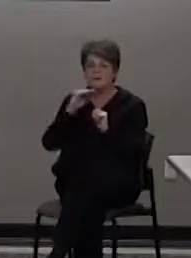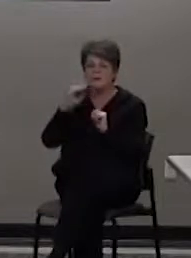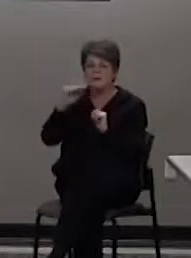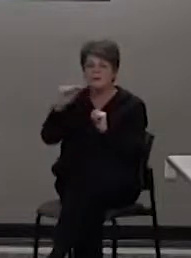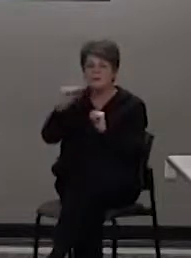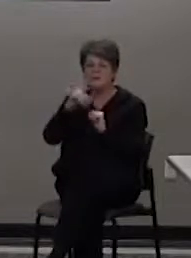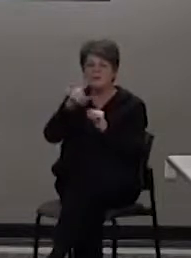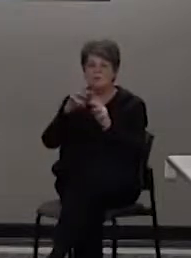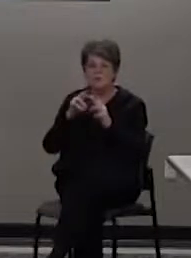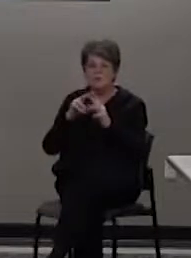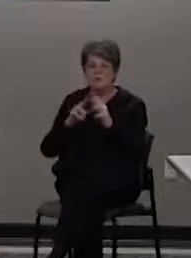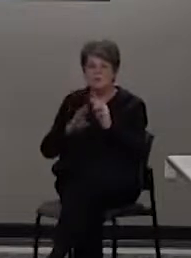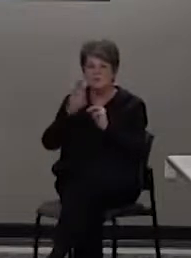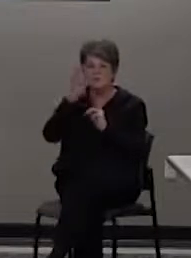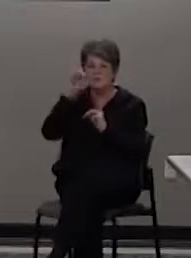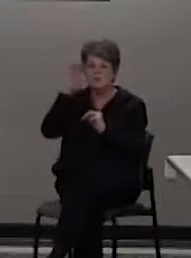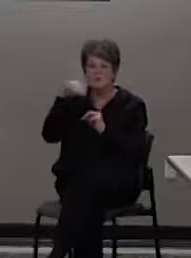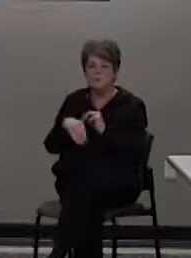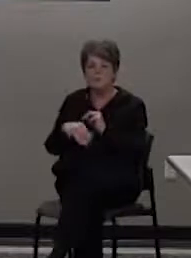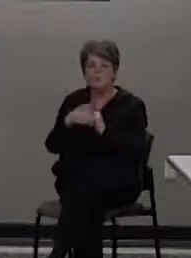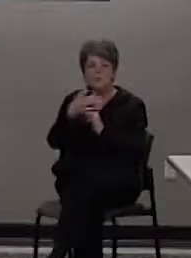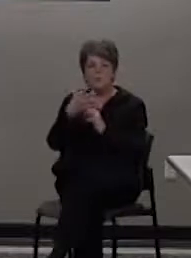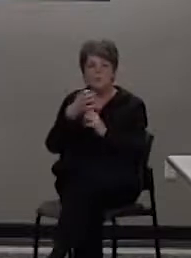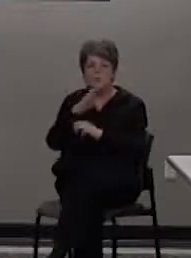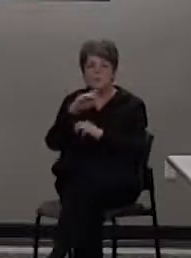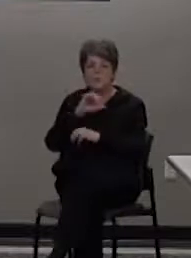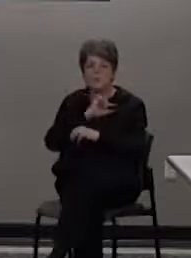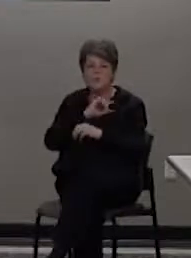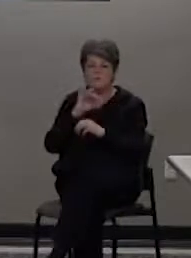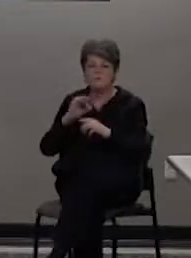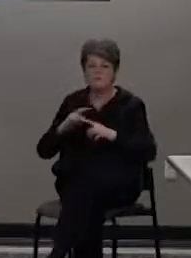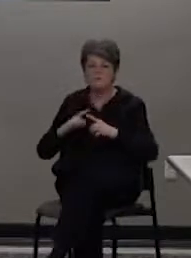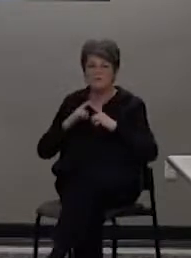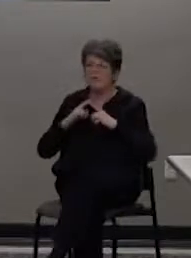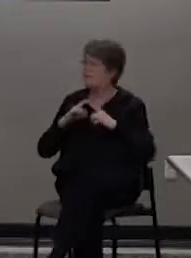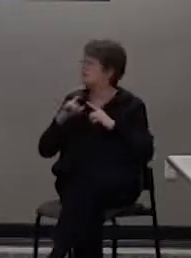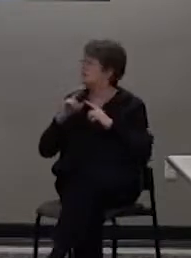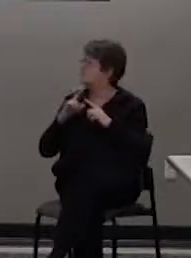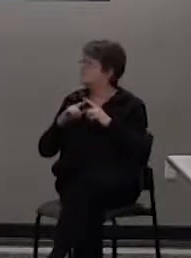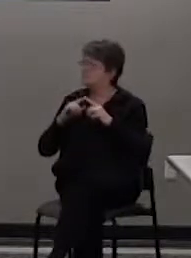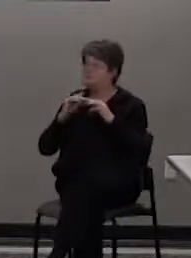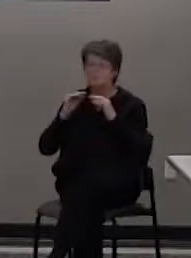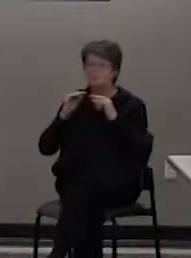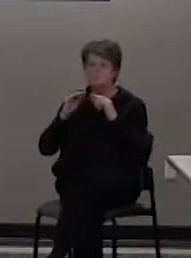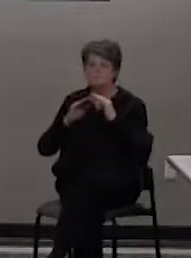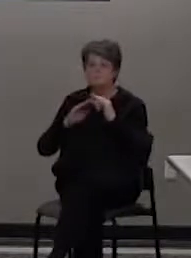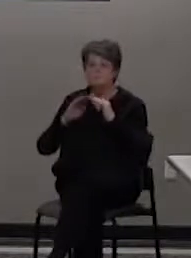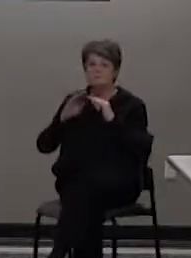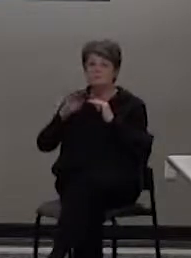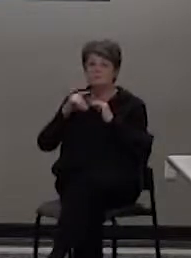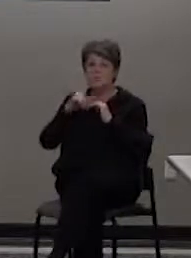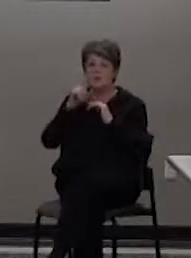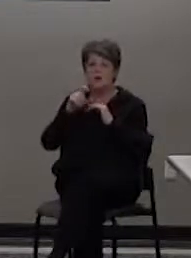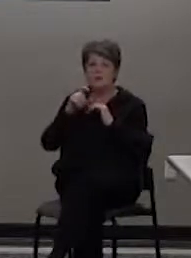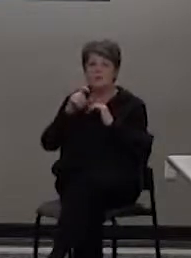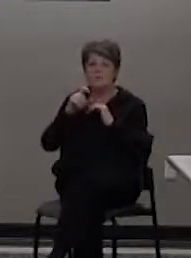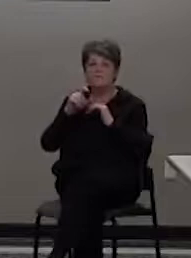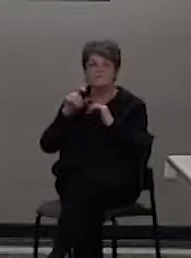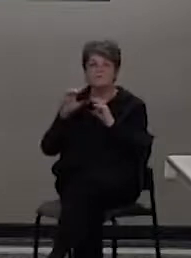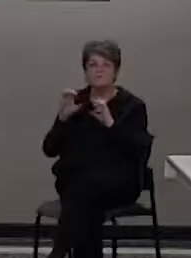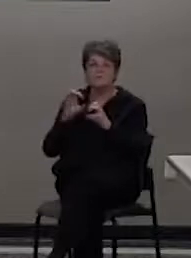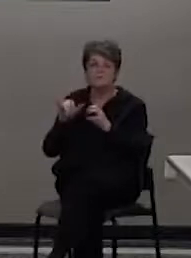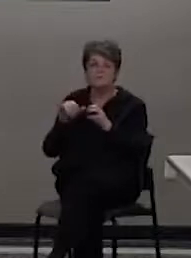or you're that. You want your quality of life to stay like this, then you, from an economic development perspective, have to be going like